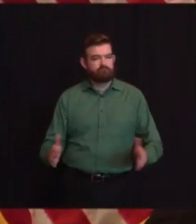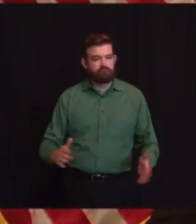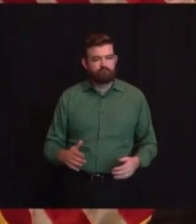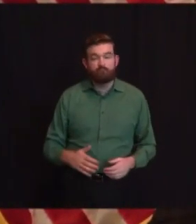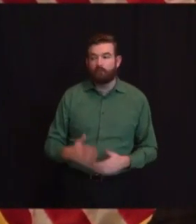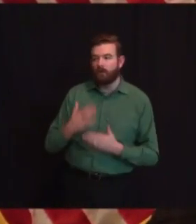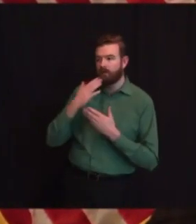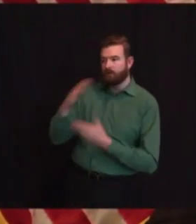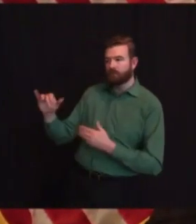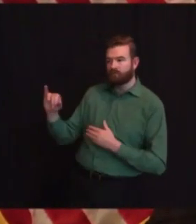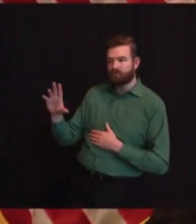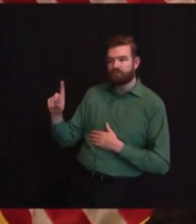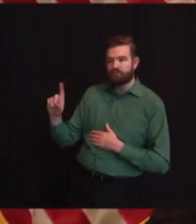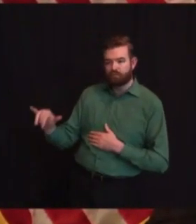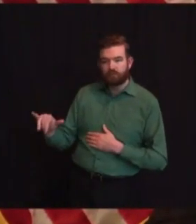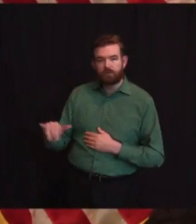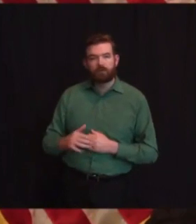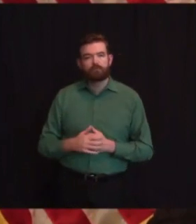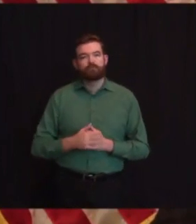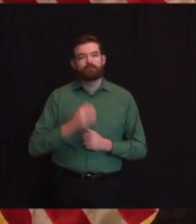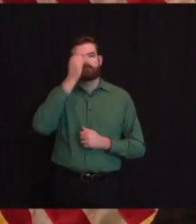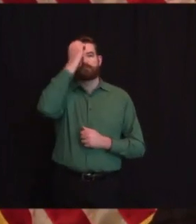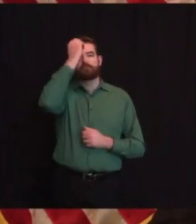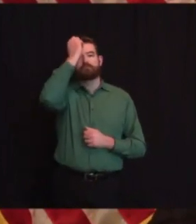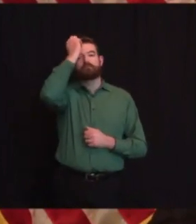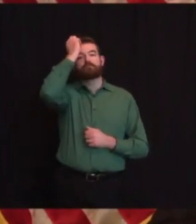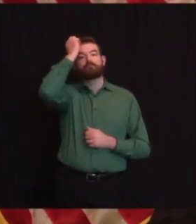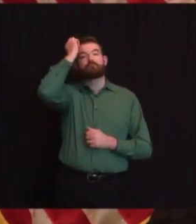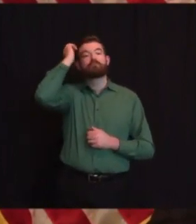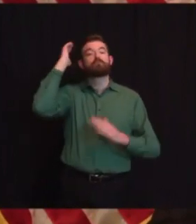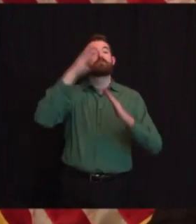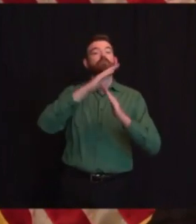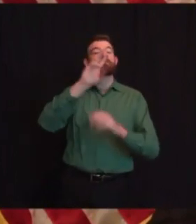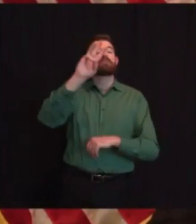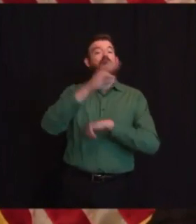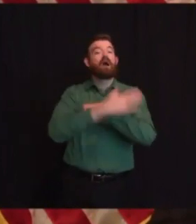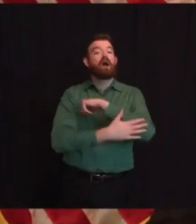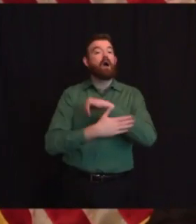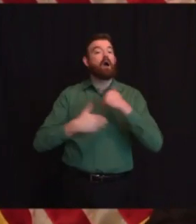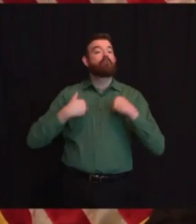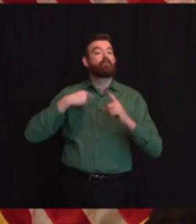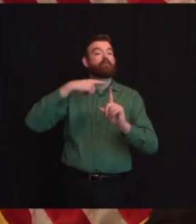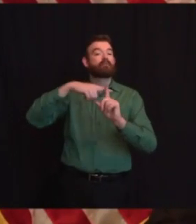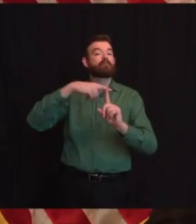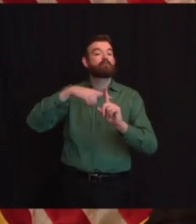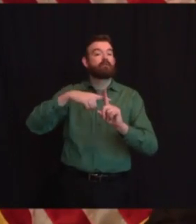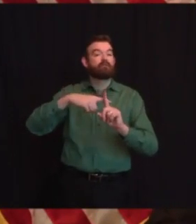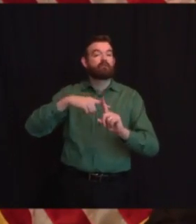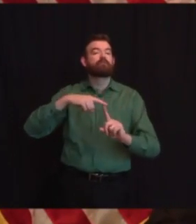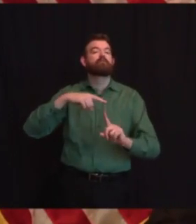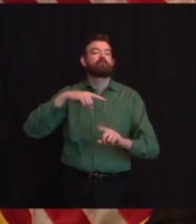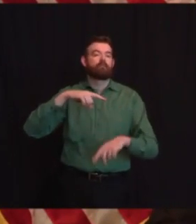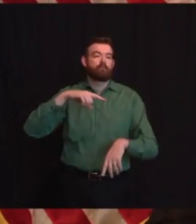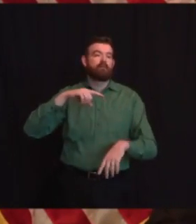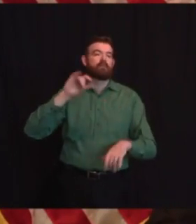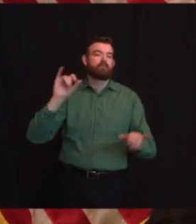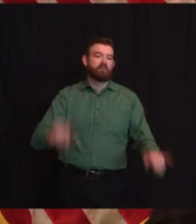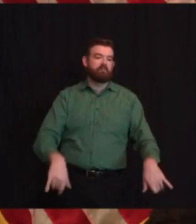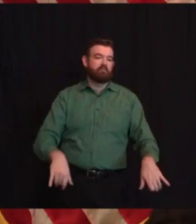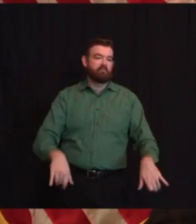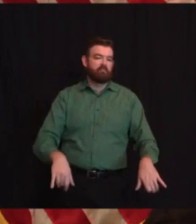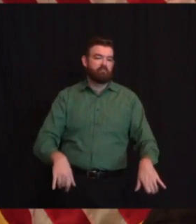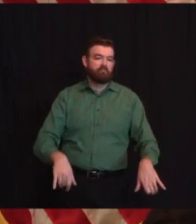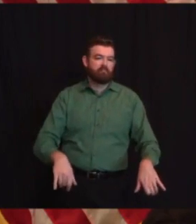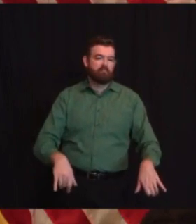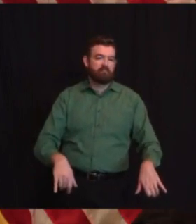report. Top 6 counties remain the same in terms of overall positive cases. The new cases we're